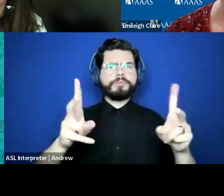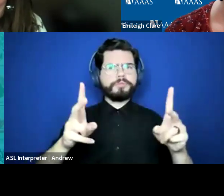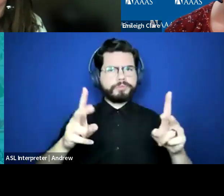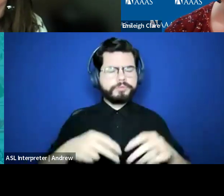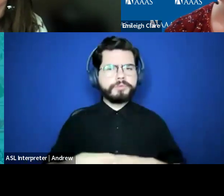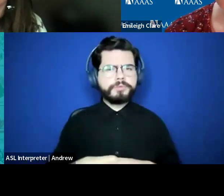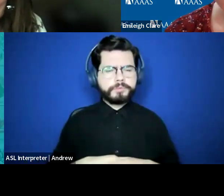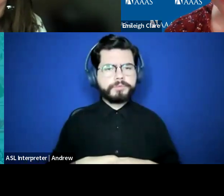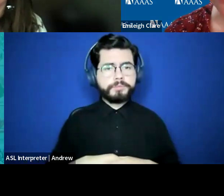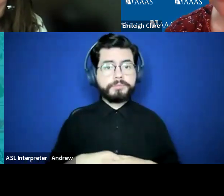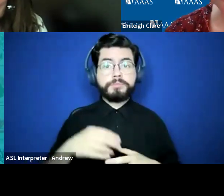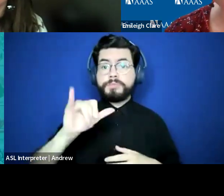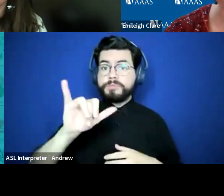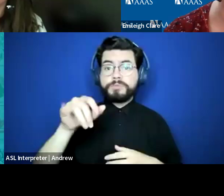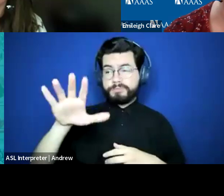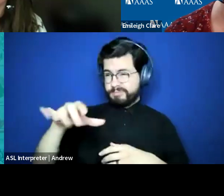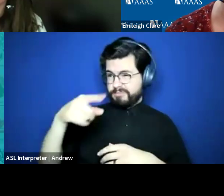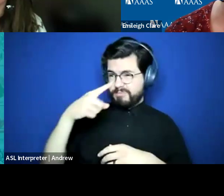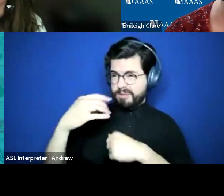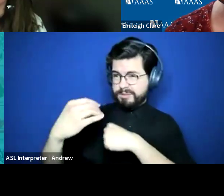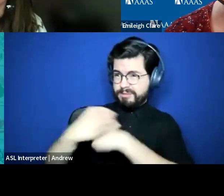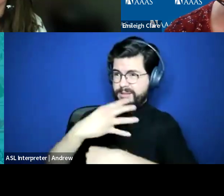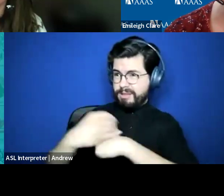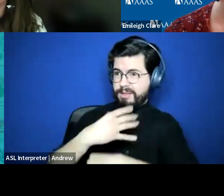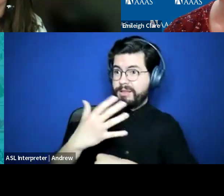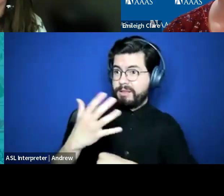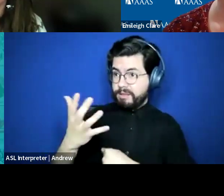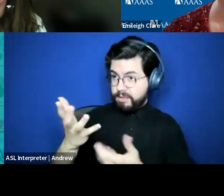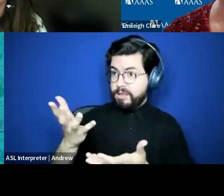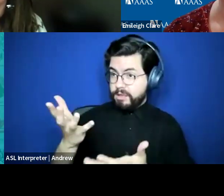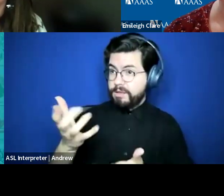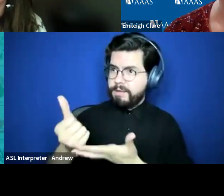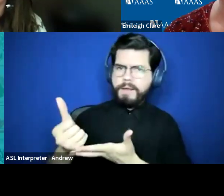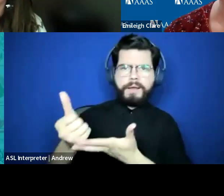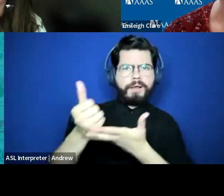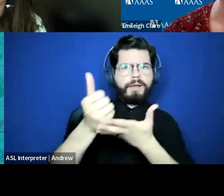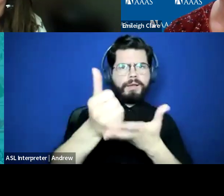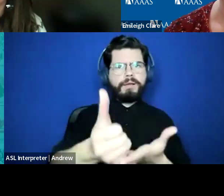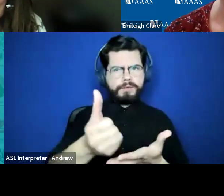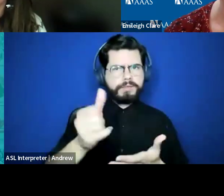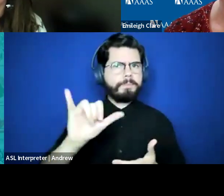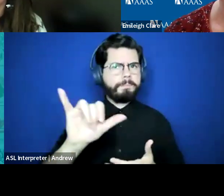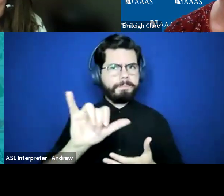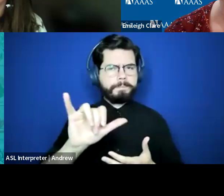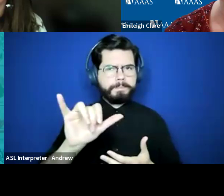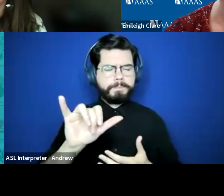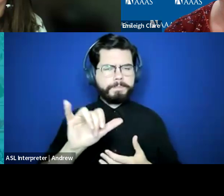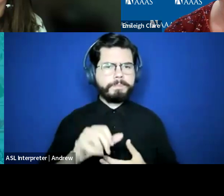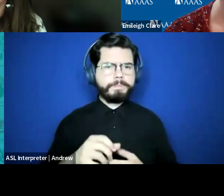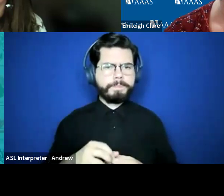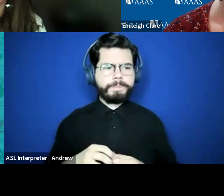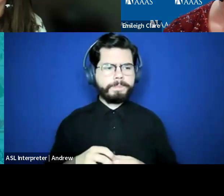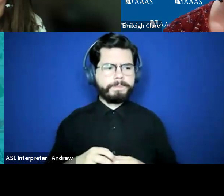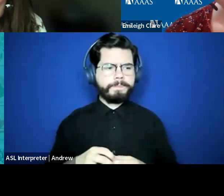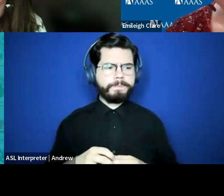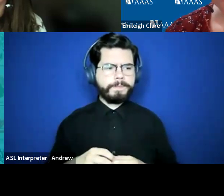just get to know others that have similar experiences or backgrounds. And the more that you can